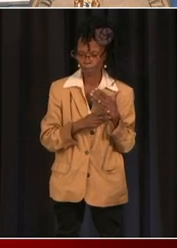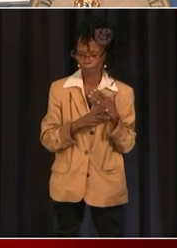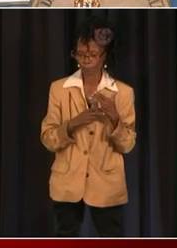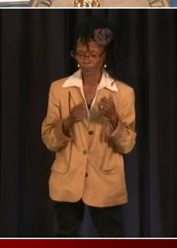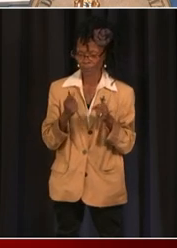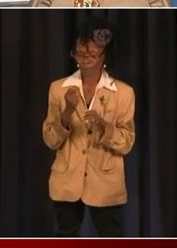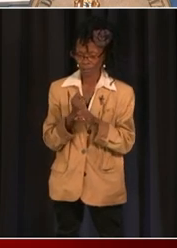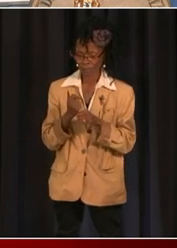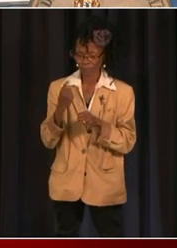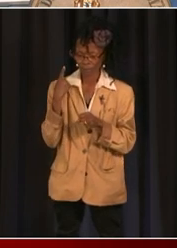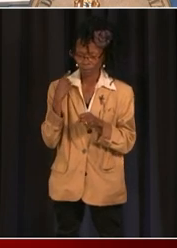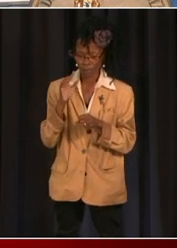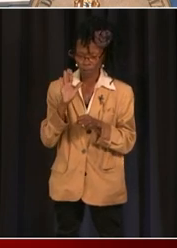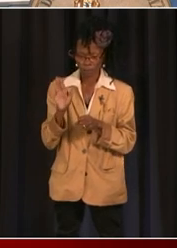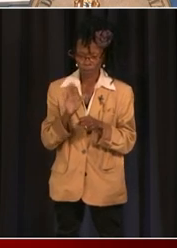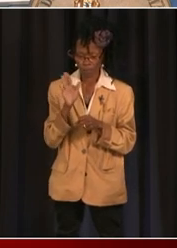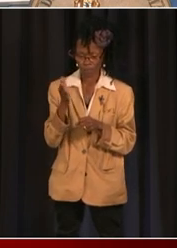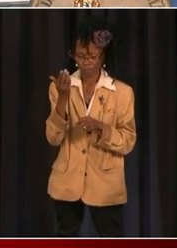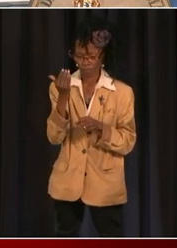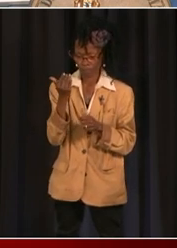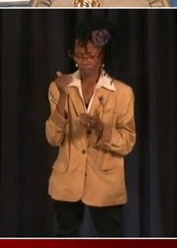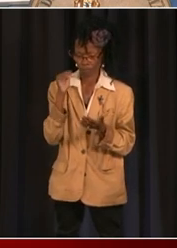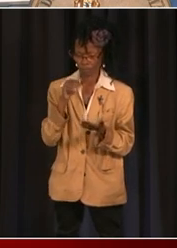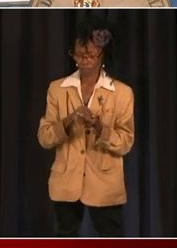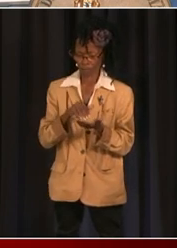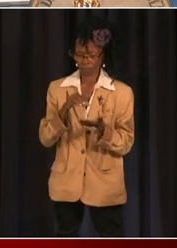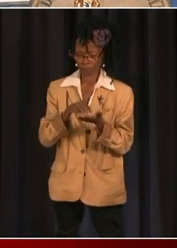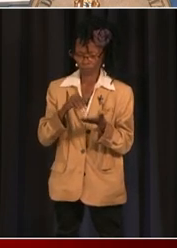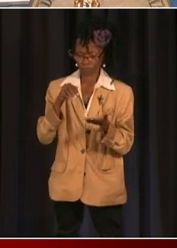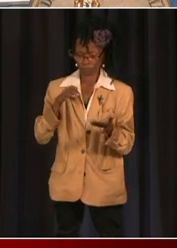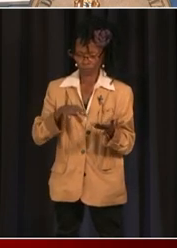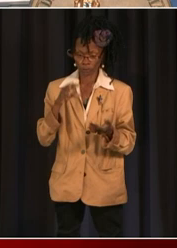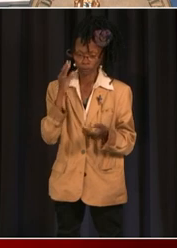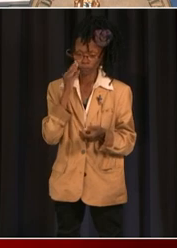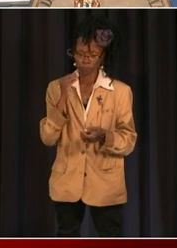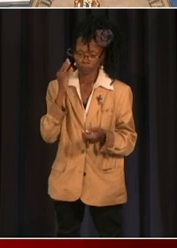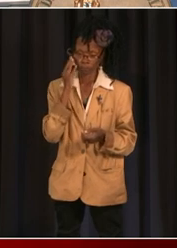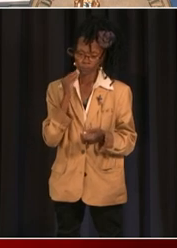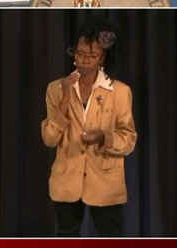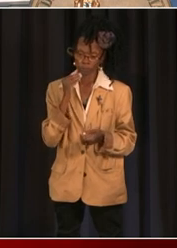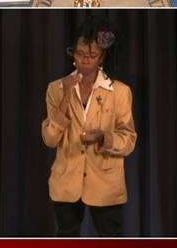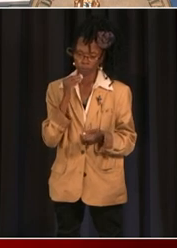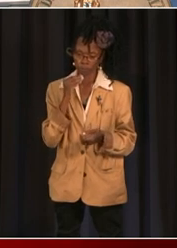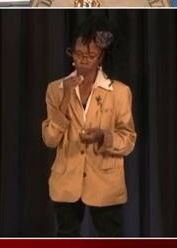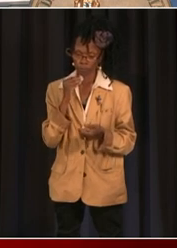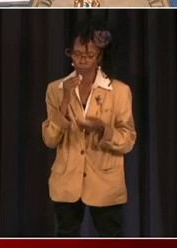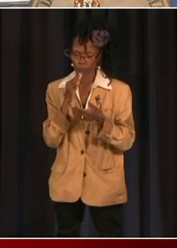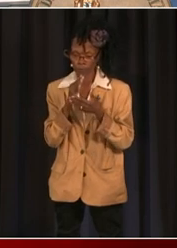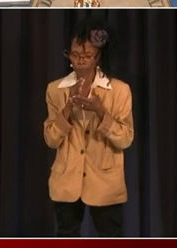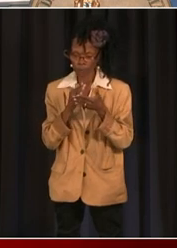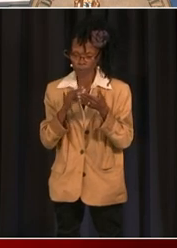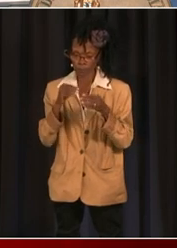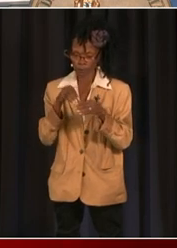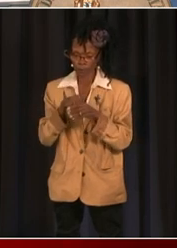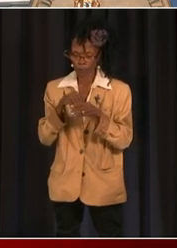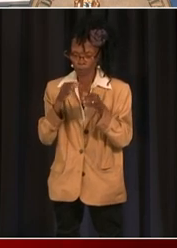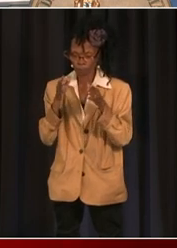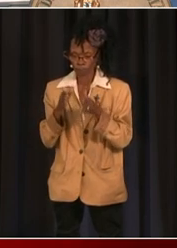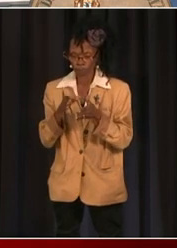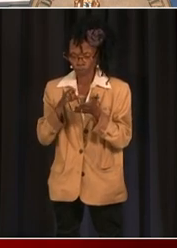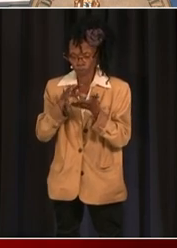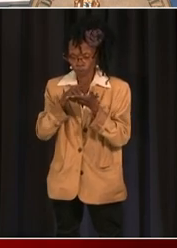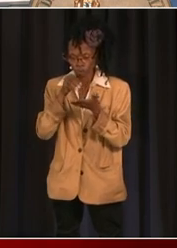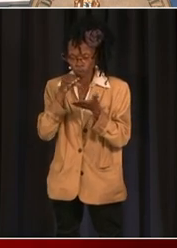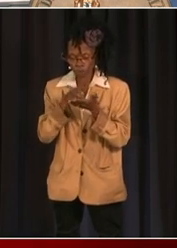year, approximately 15,000 students experienced some learning at DCPS. Over